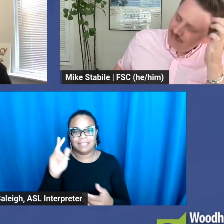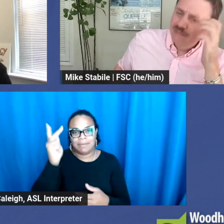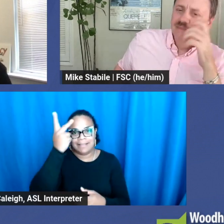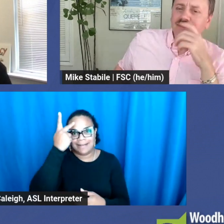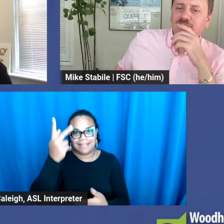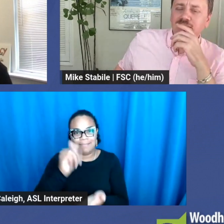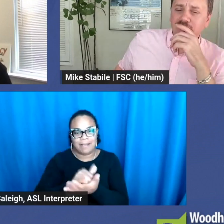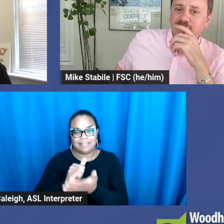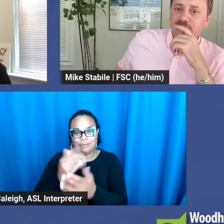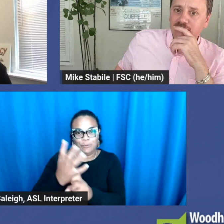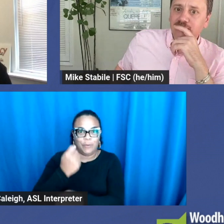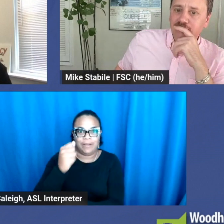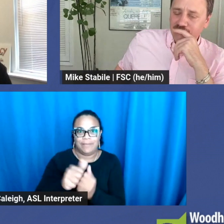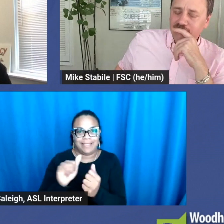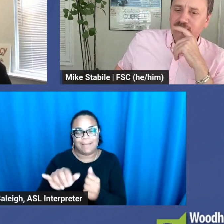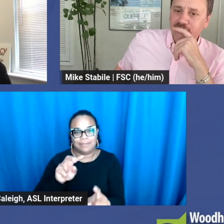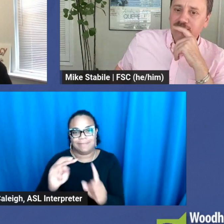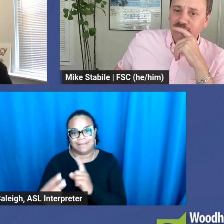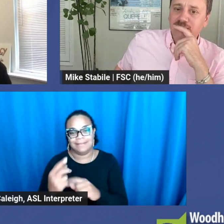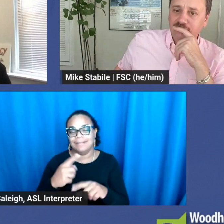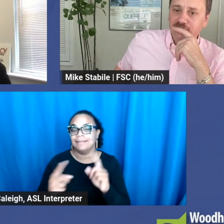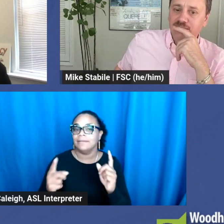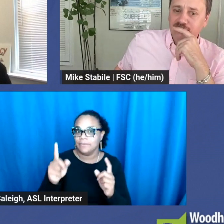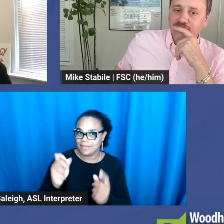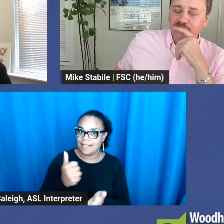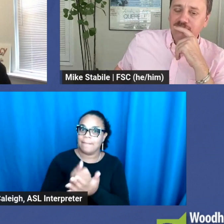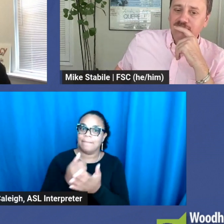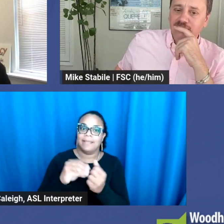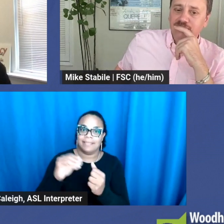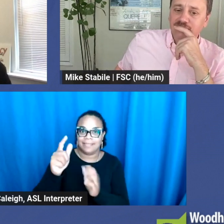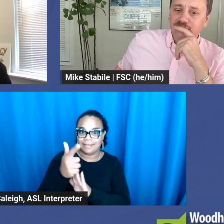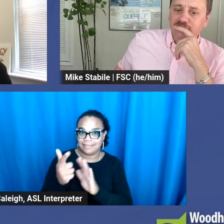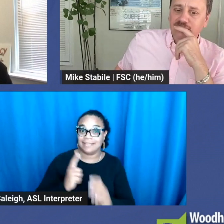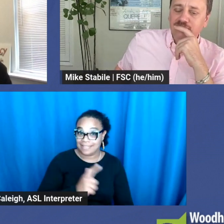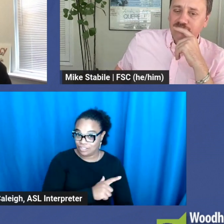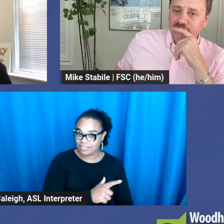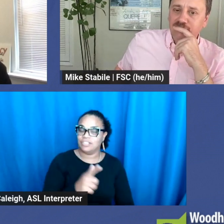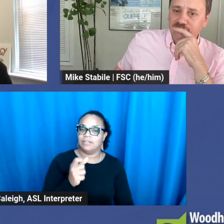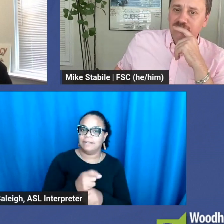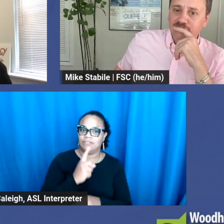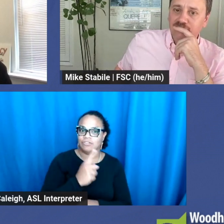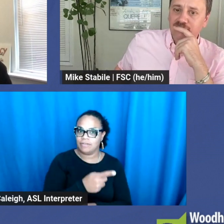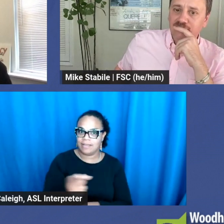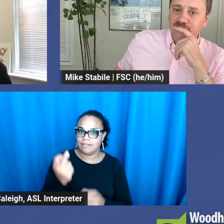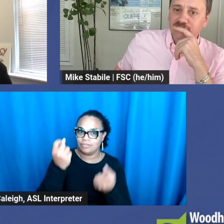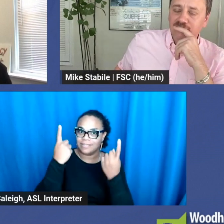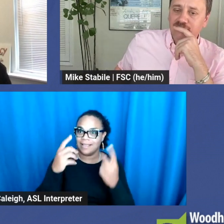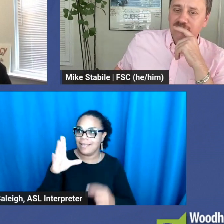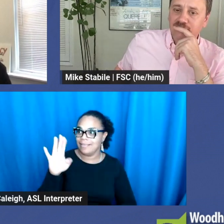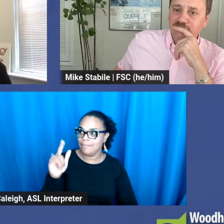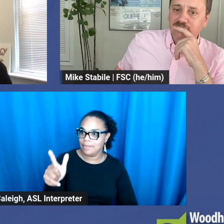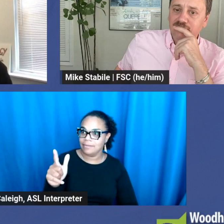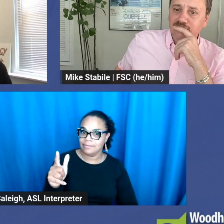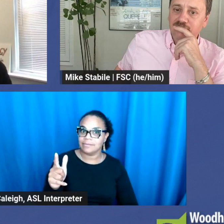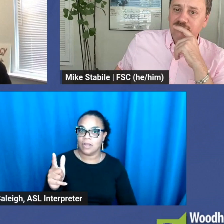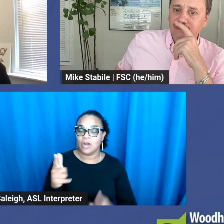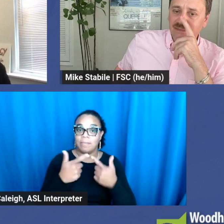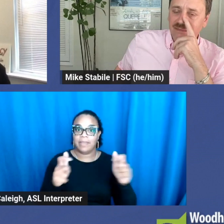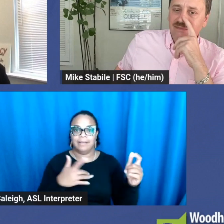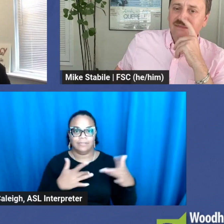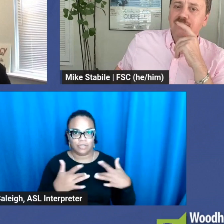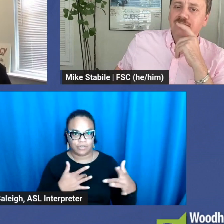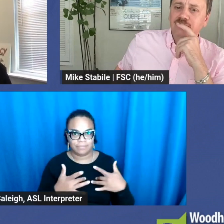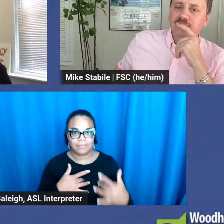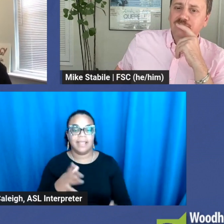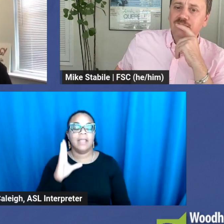help make sure that leadership in the legislatures, whether federal or state, understands that these bills are a big concern. These bills will